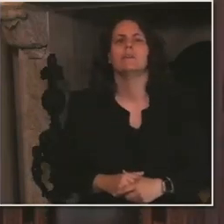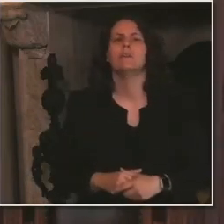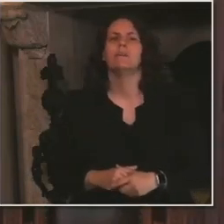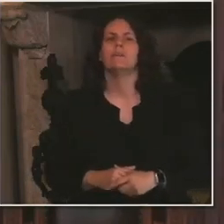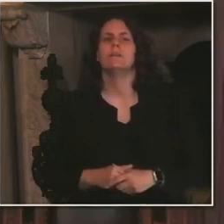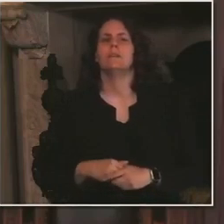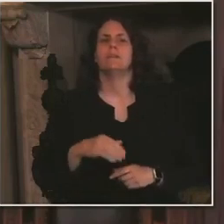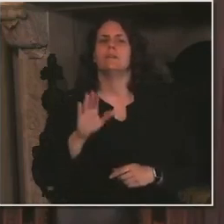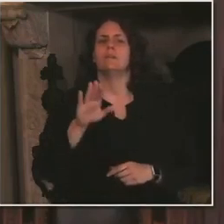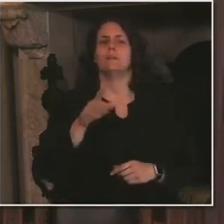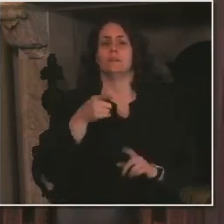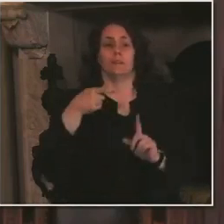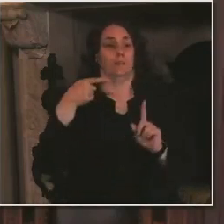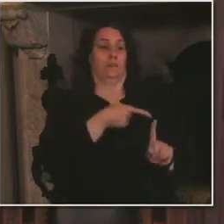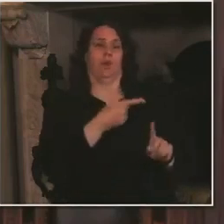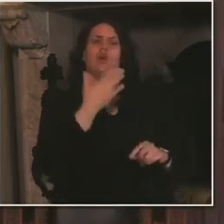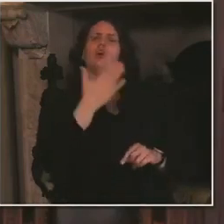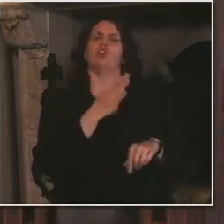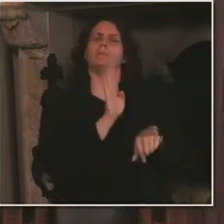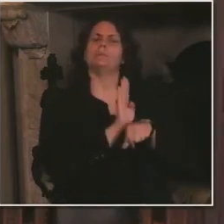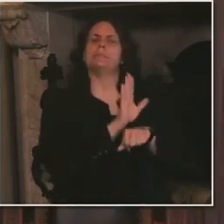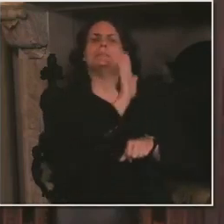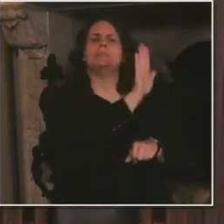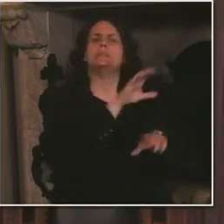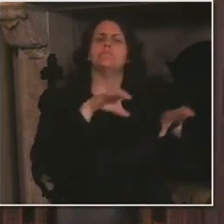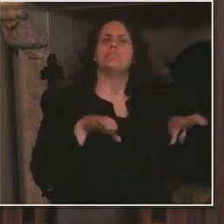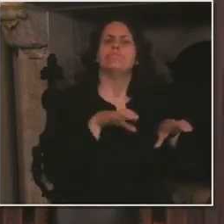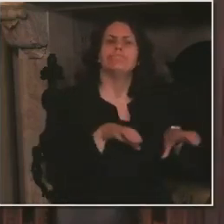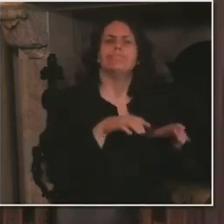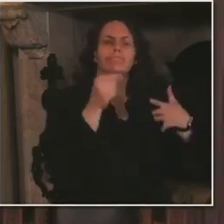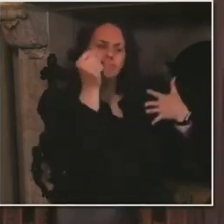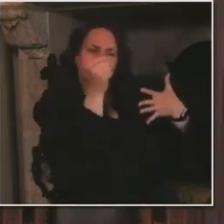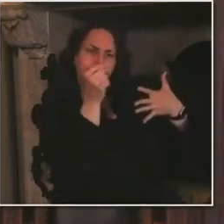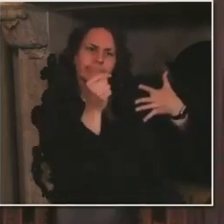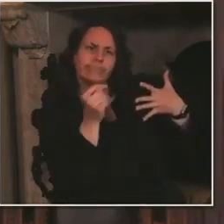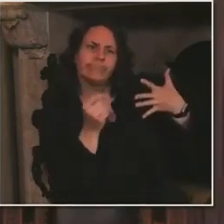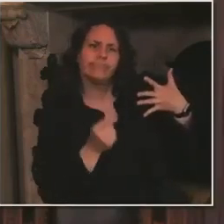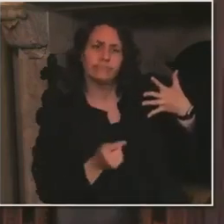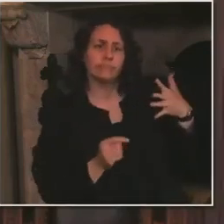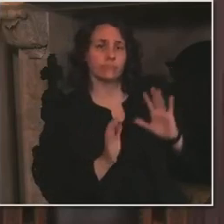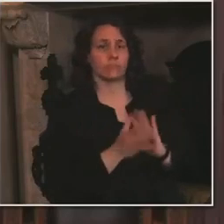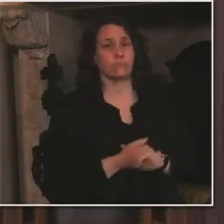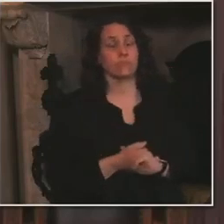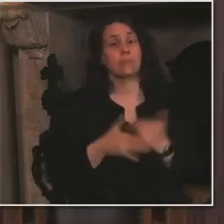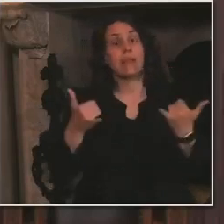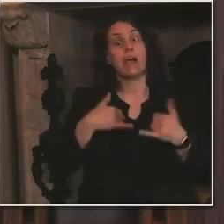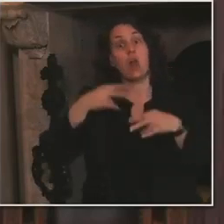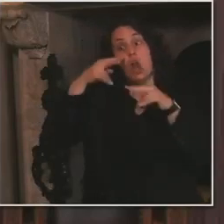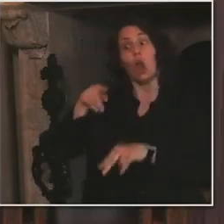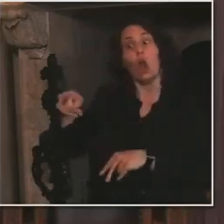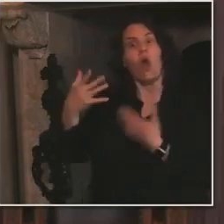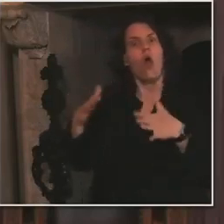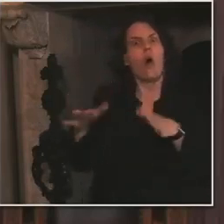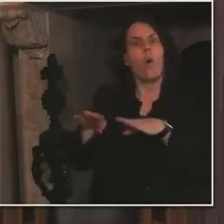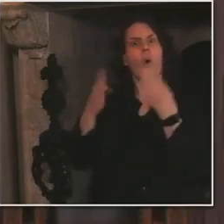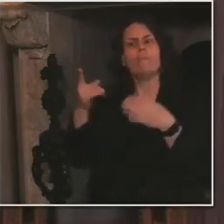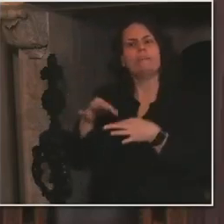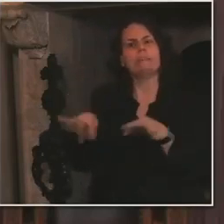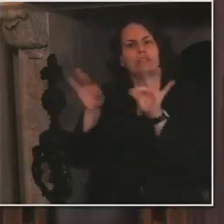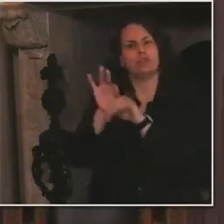We have a lot of essential businesses out there that right now that are serving the public, and we just wanted to remind them of